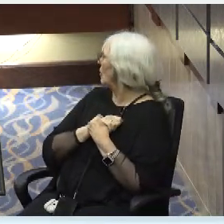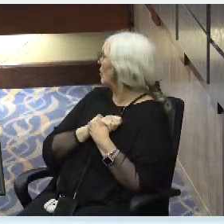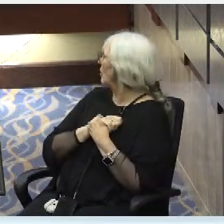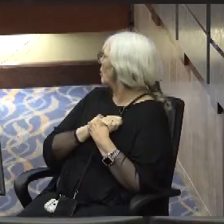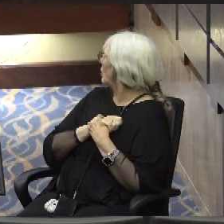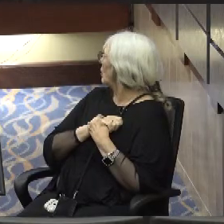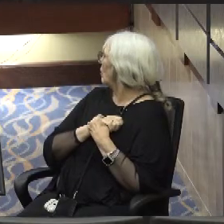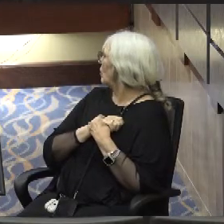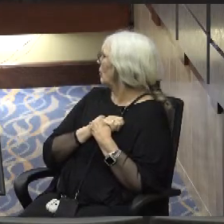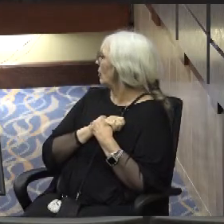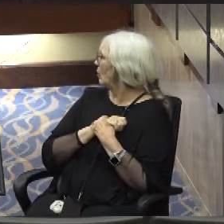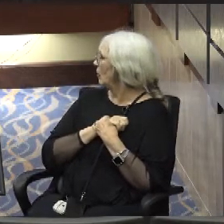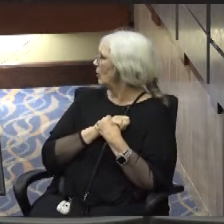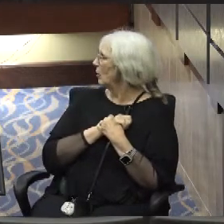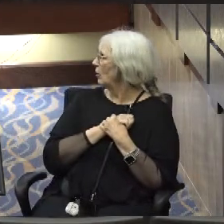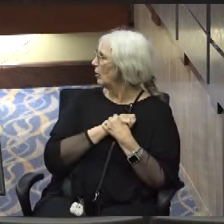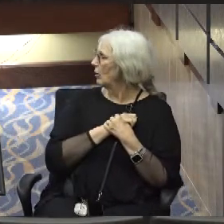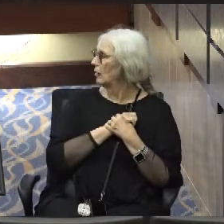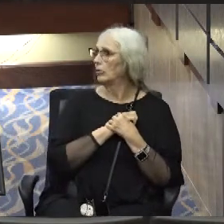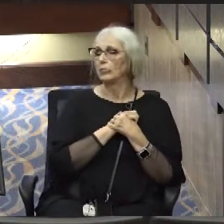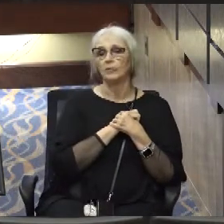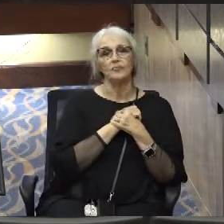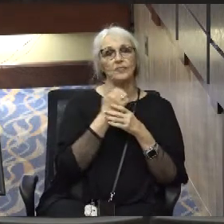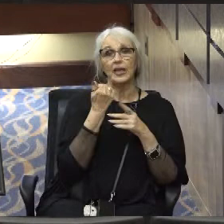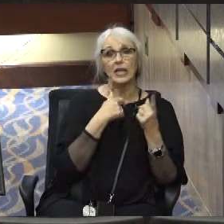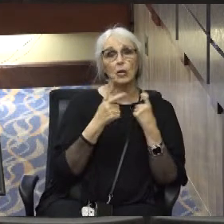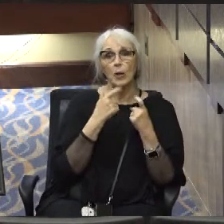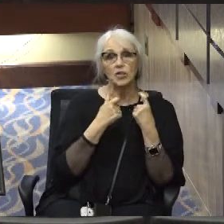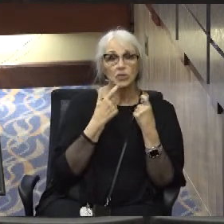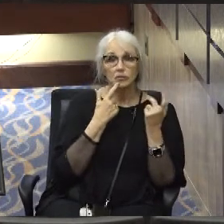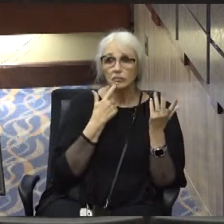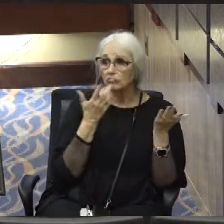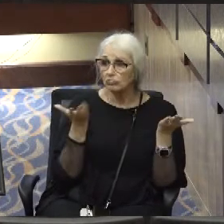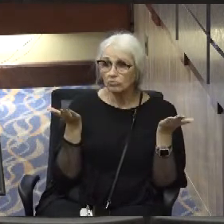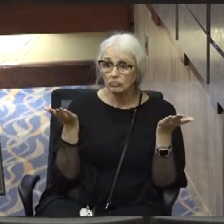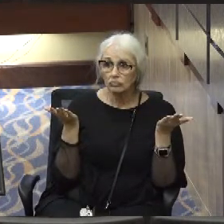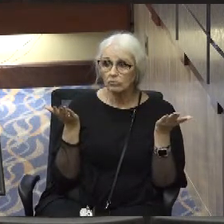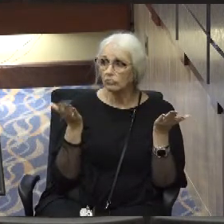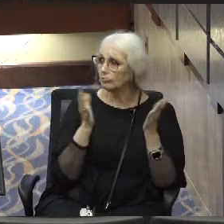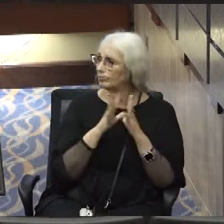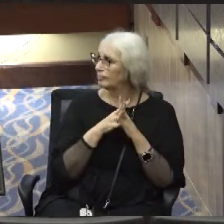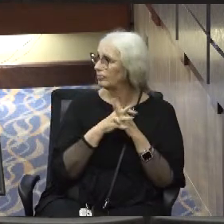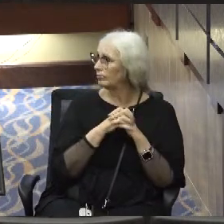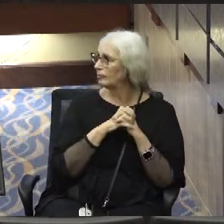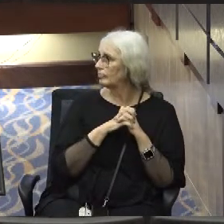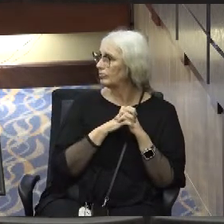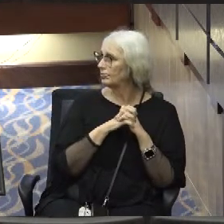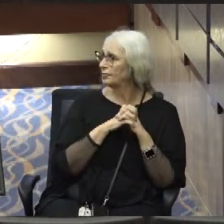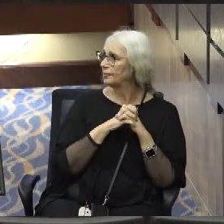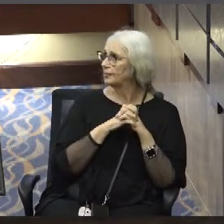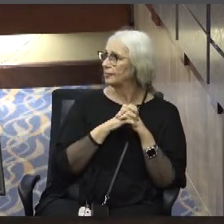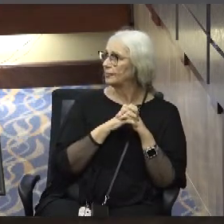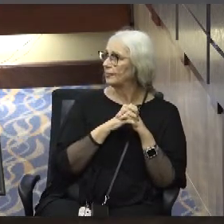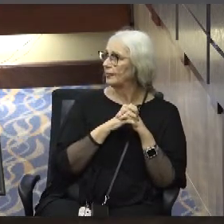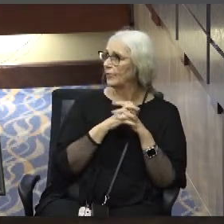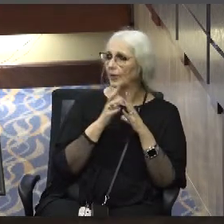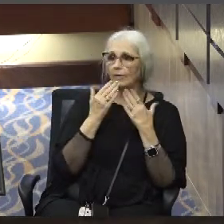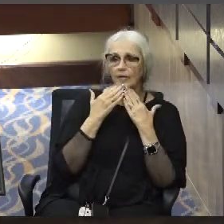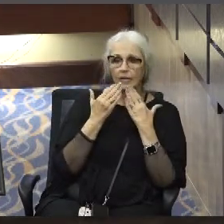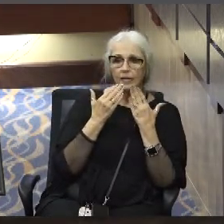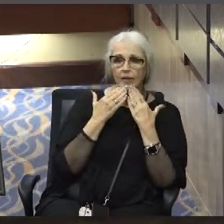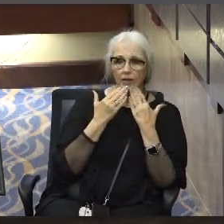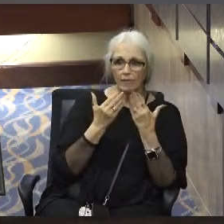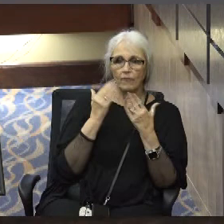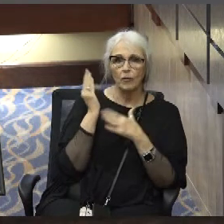And then we're down to any questions? Any questions or comments? Oh, Go ahead. okay, I'll comment. Yeah, thanks, Amy and Lisa, for